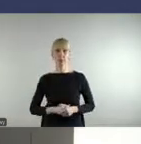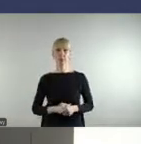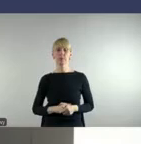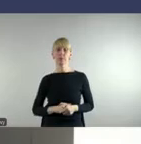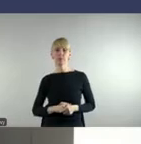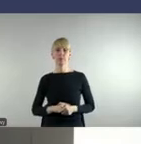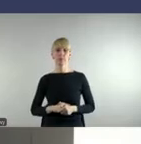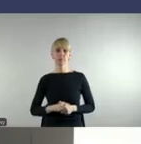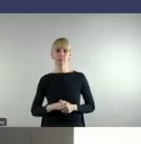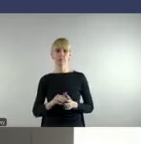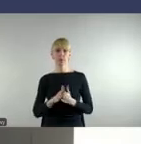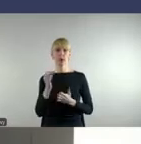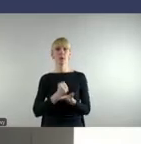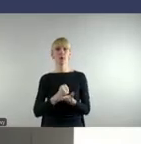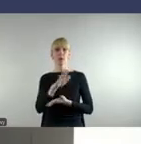by other entities.